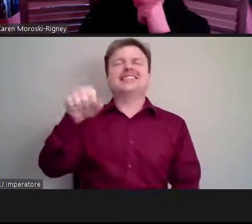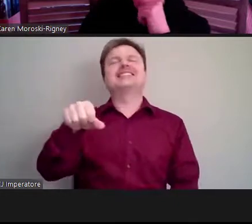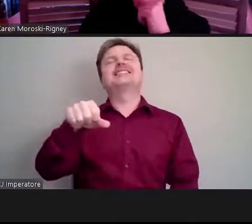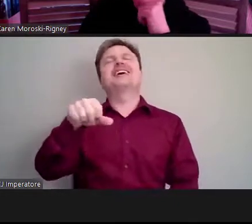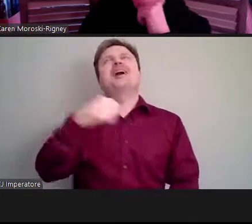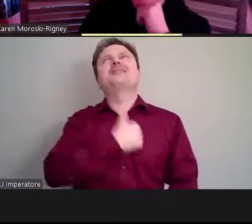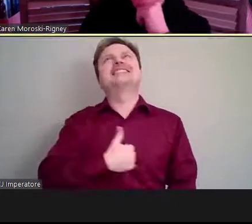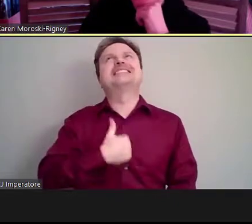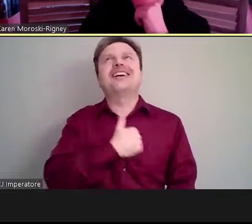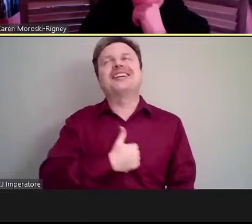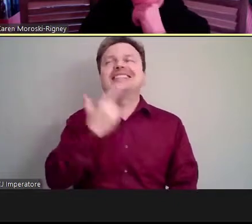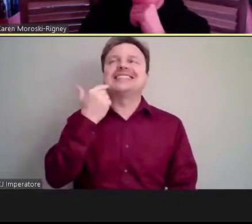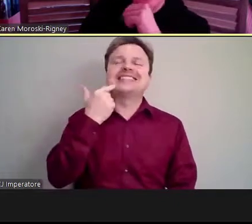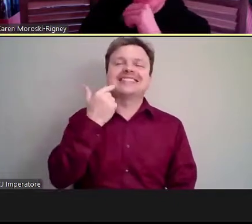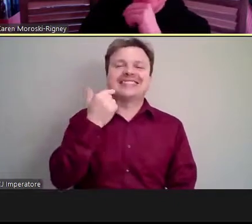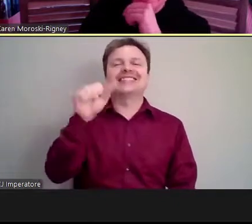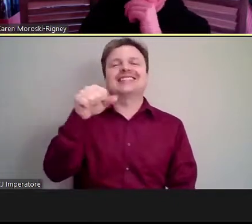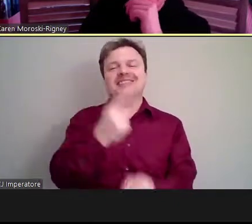sorry.